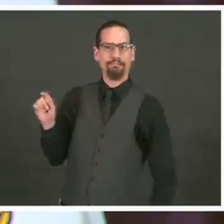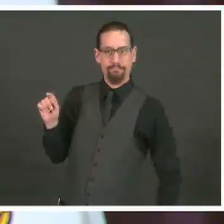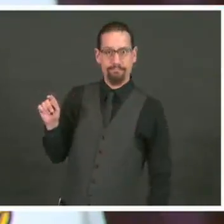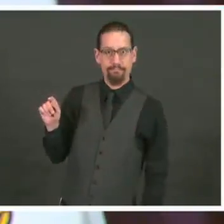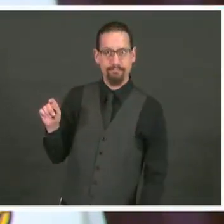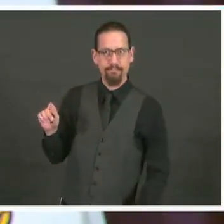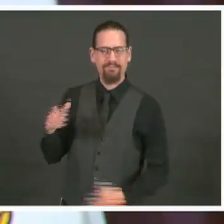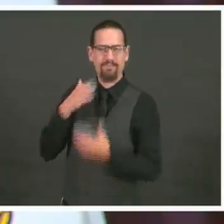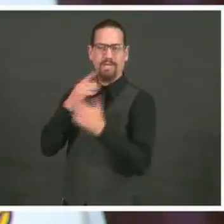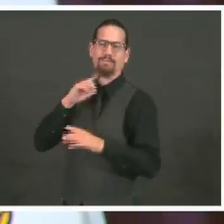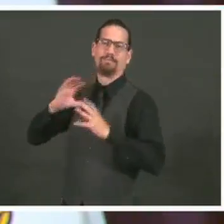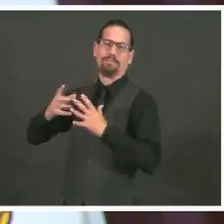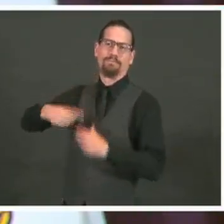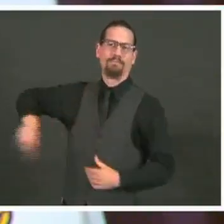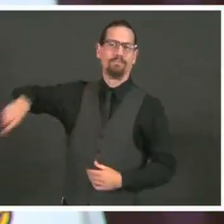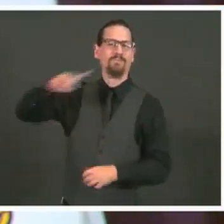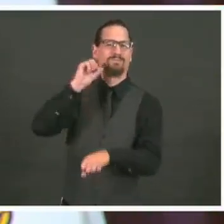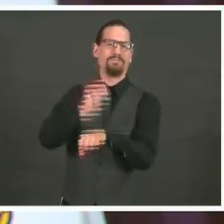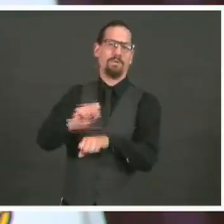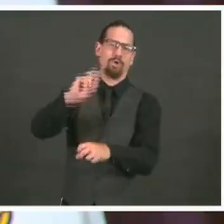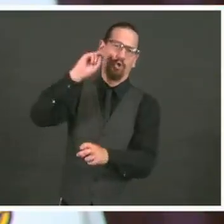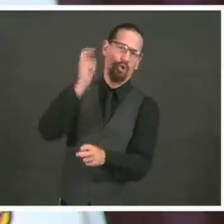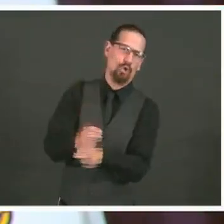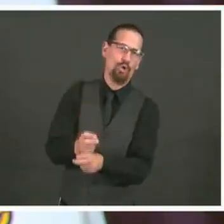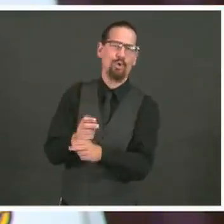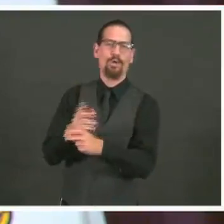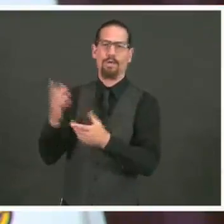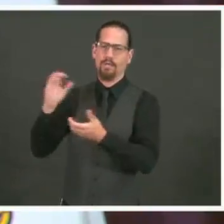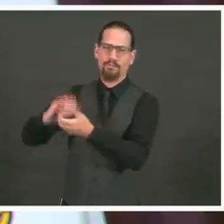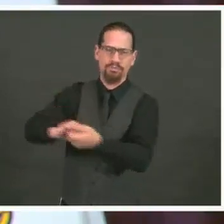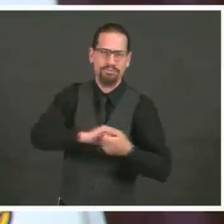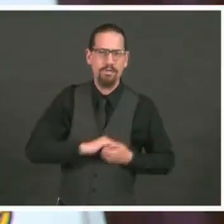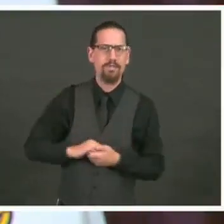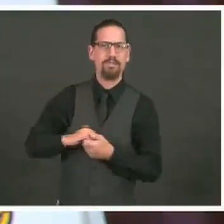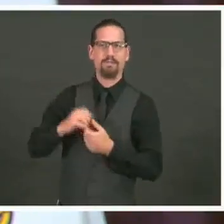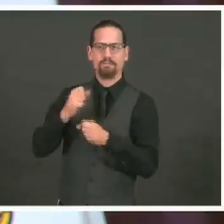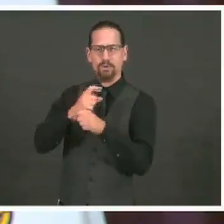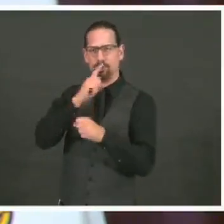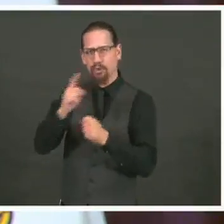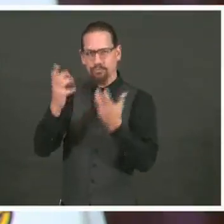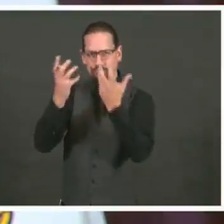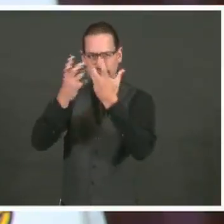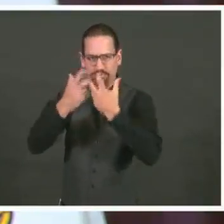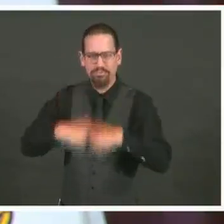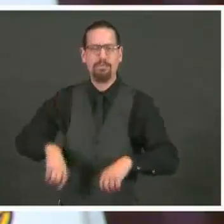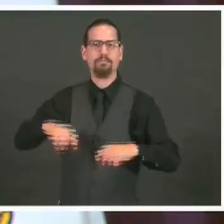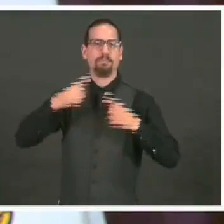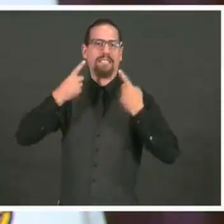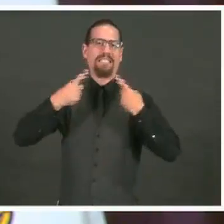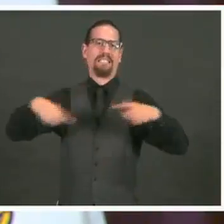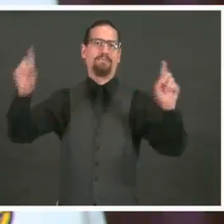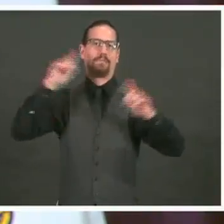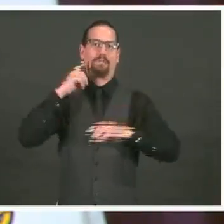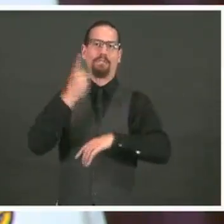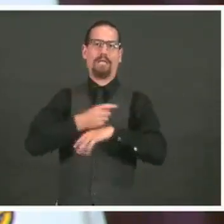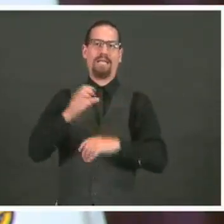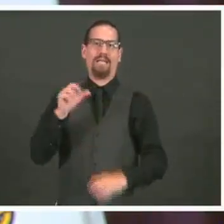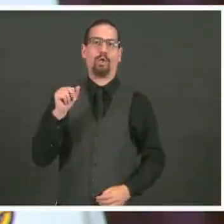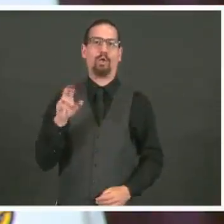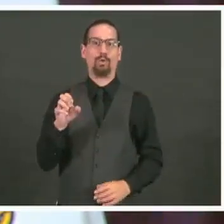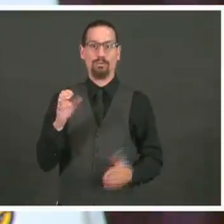of their hard work together that we've been able to be as effective as we've been. The point I'm illustrating is that when a